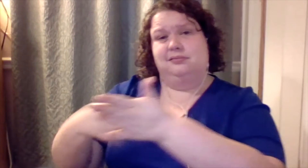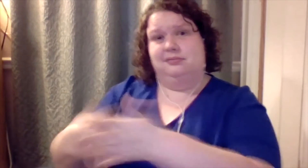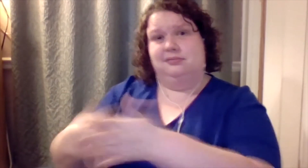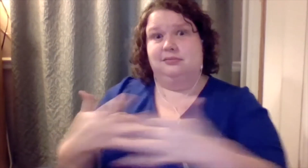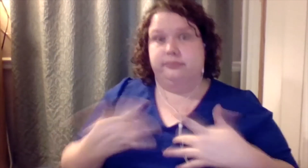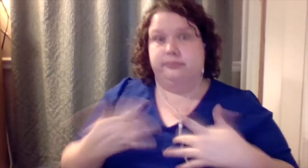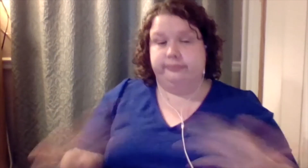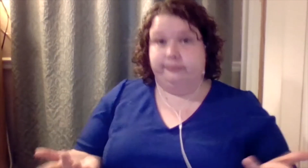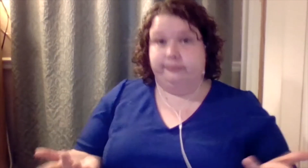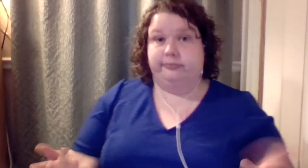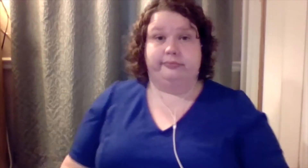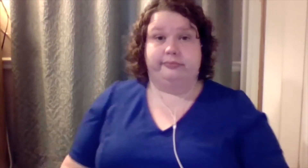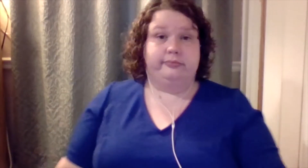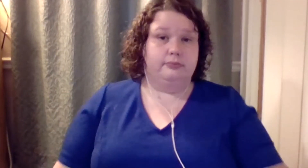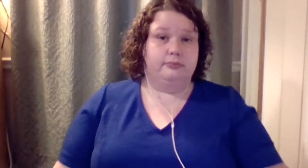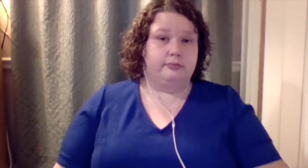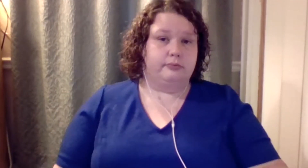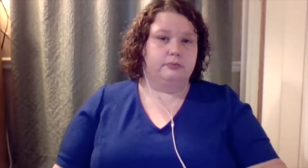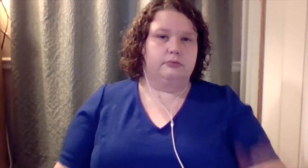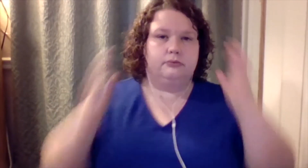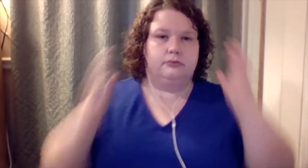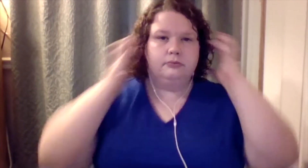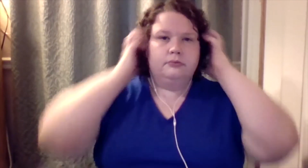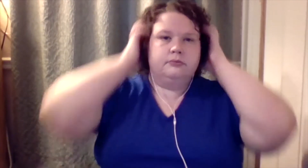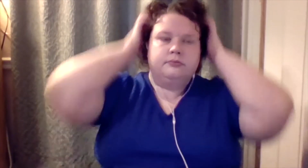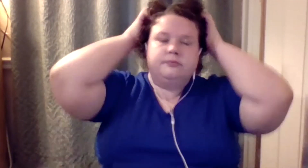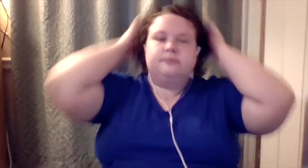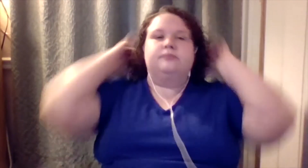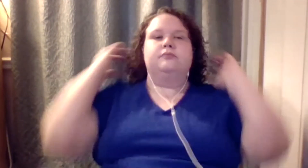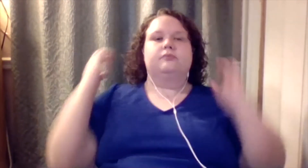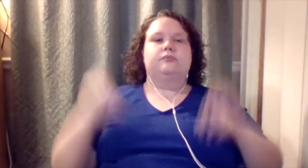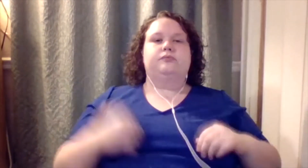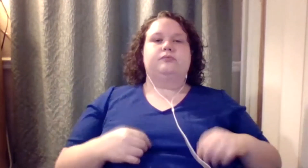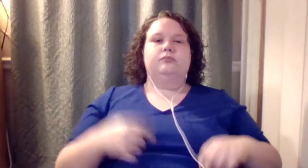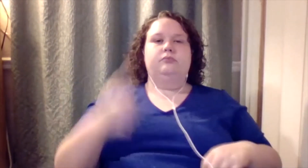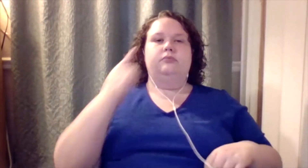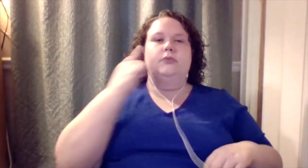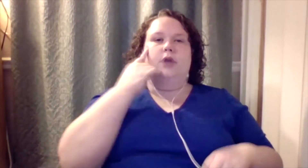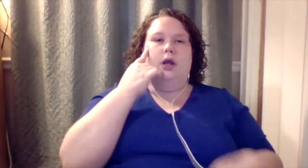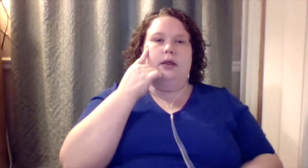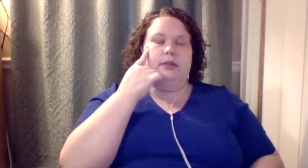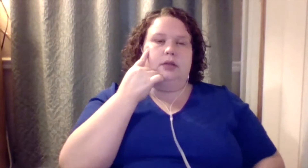And so I think that was the only thing, one thing that was taken away from